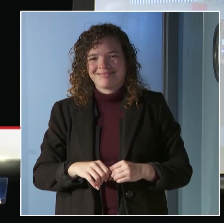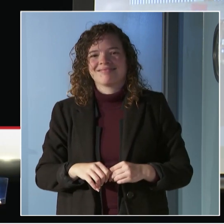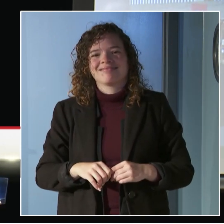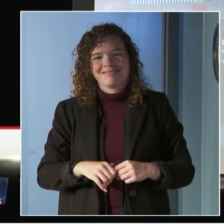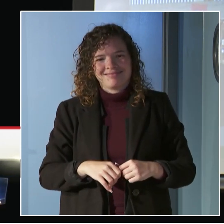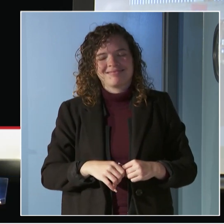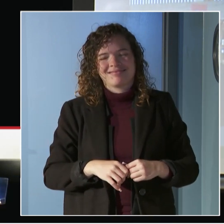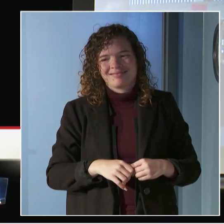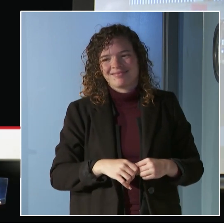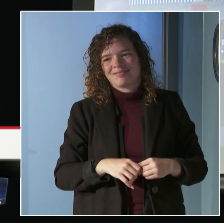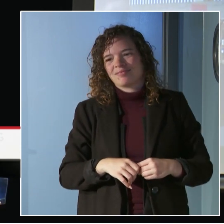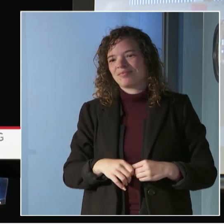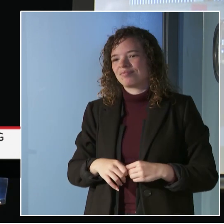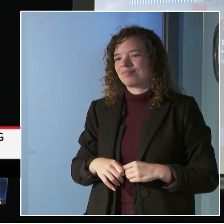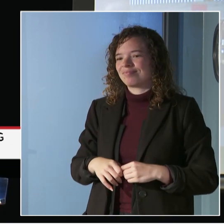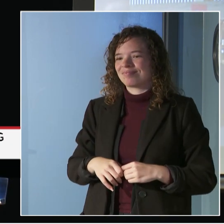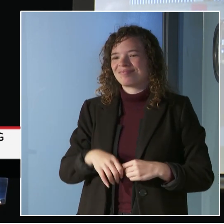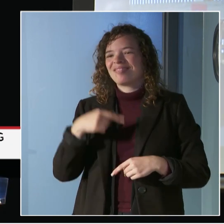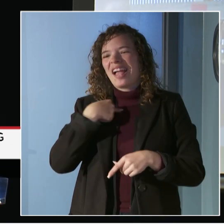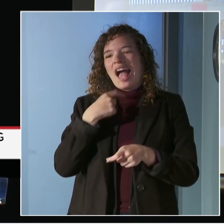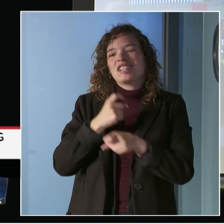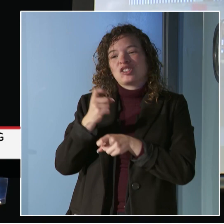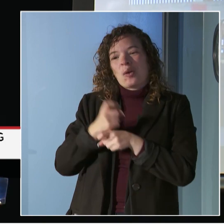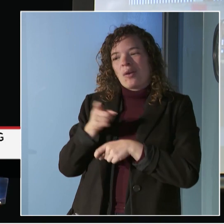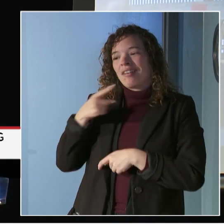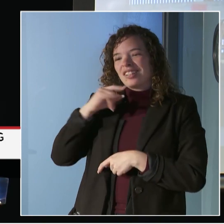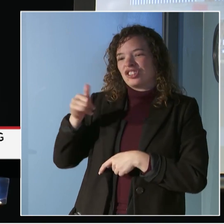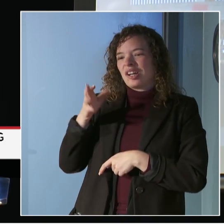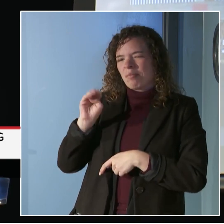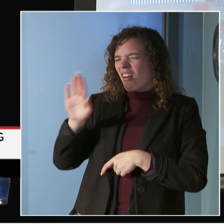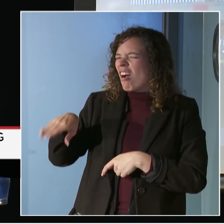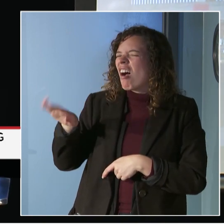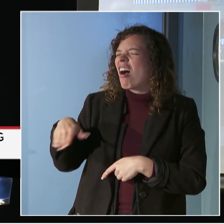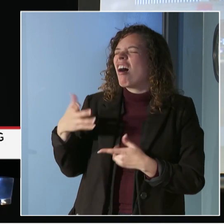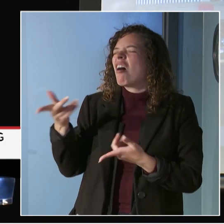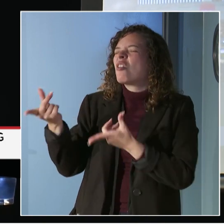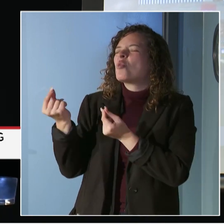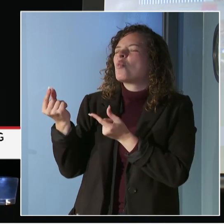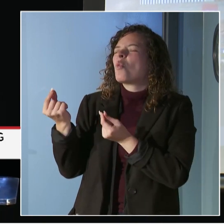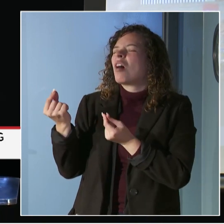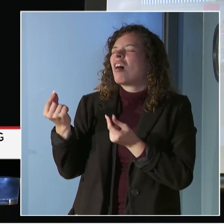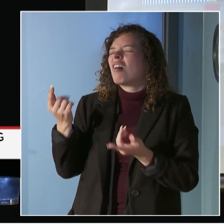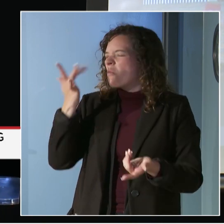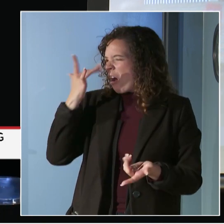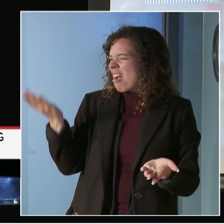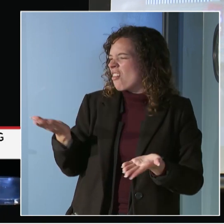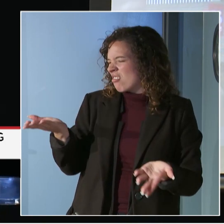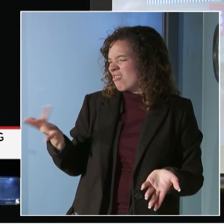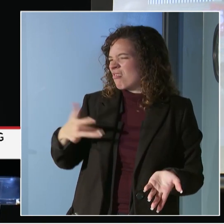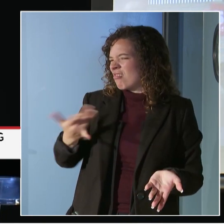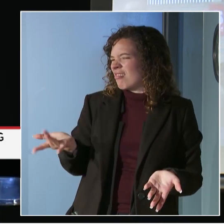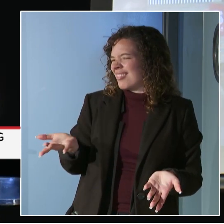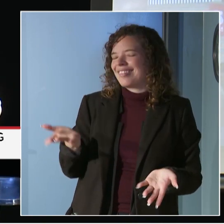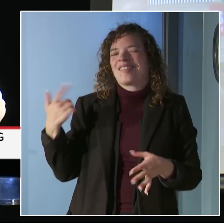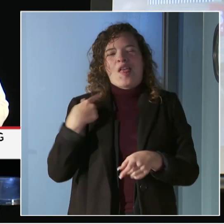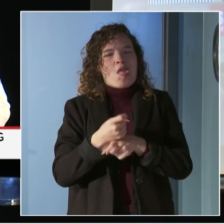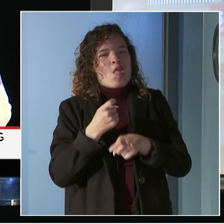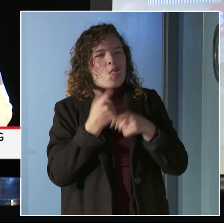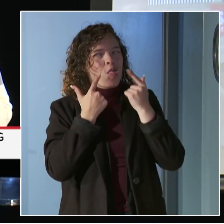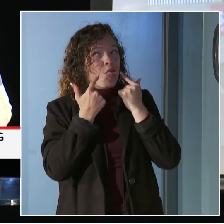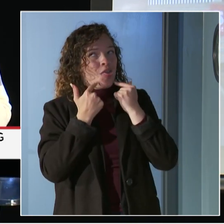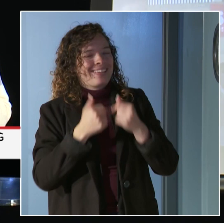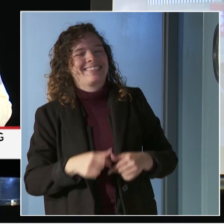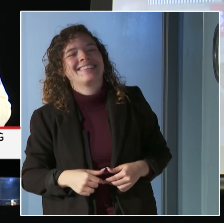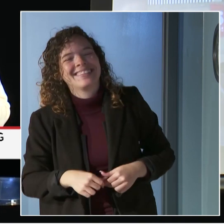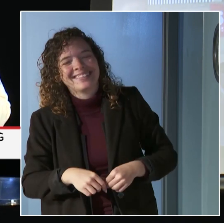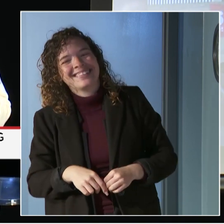I joked with Jim when I arrived and asking him, what was he doing here? And what we're all